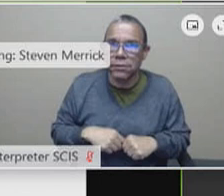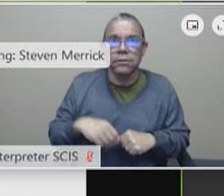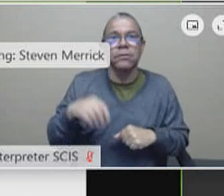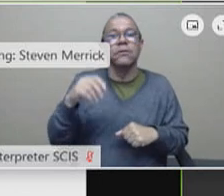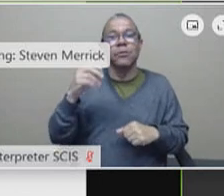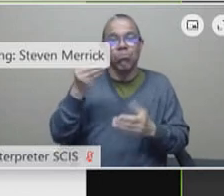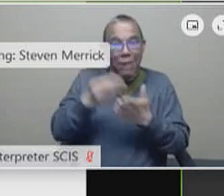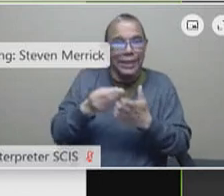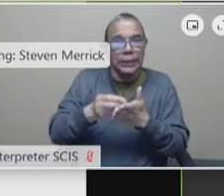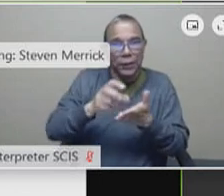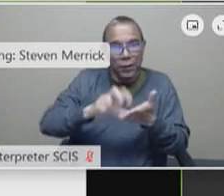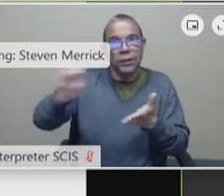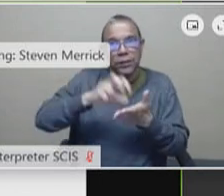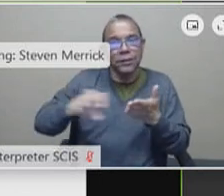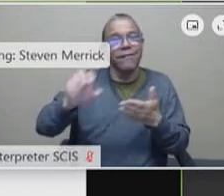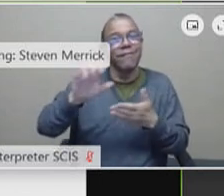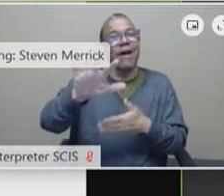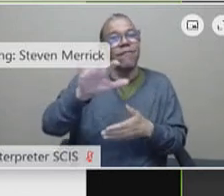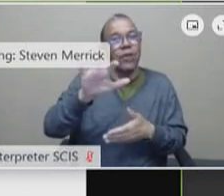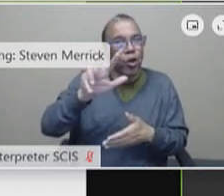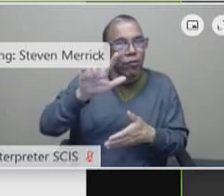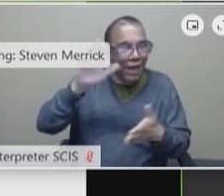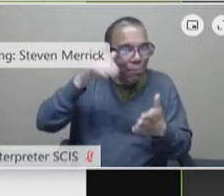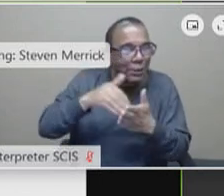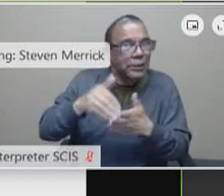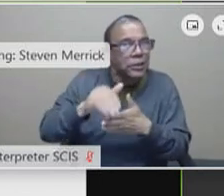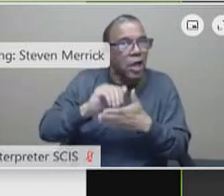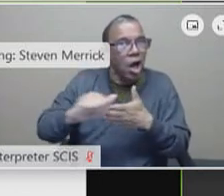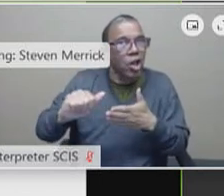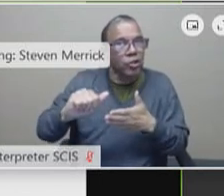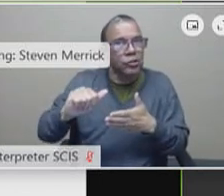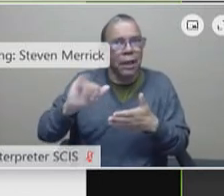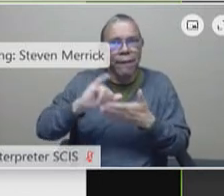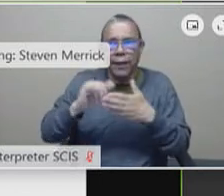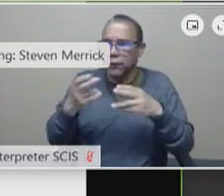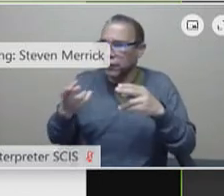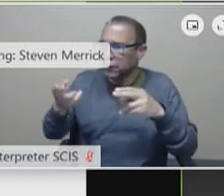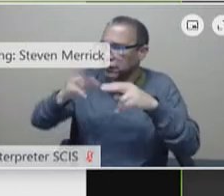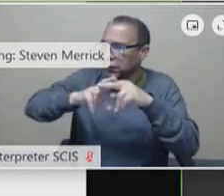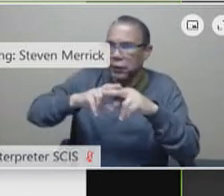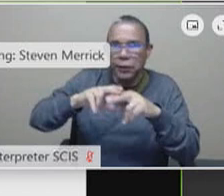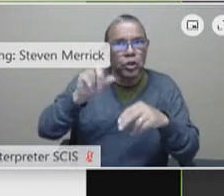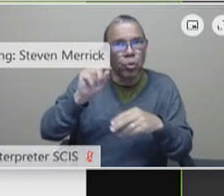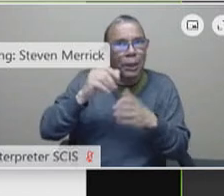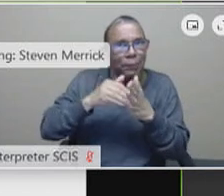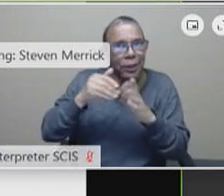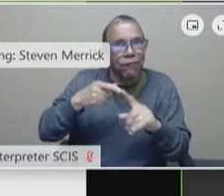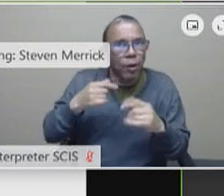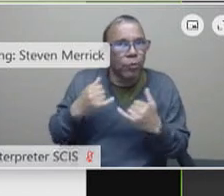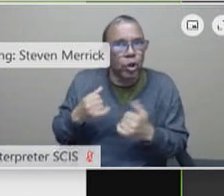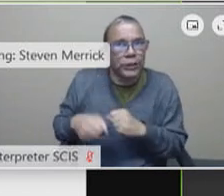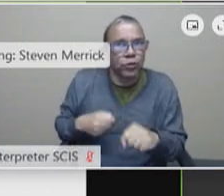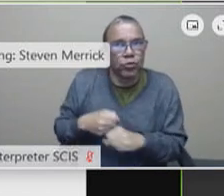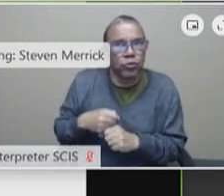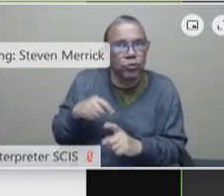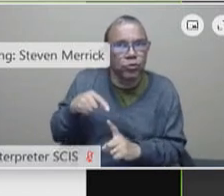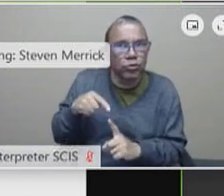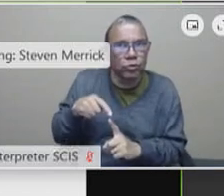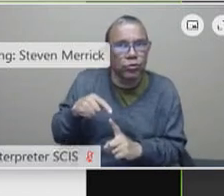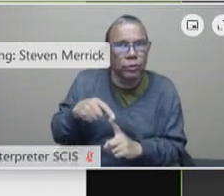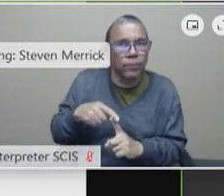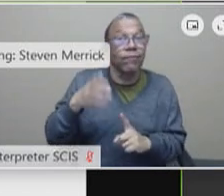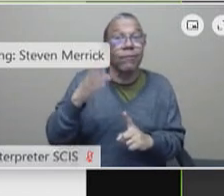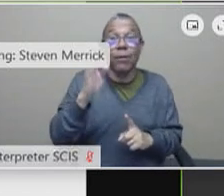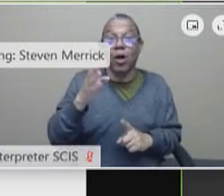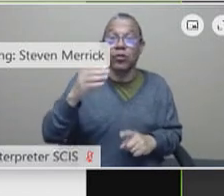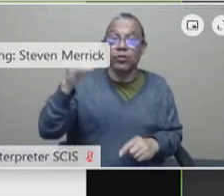is $535 million, which is up more than $20 million from the current year. Baltimore is spending so